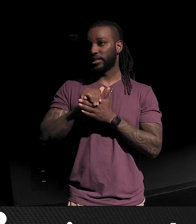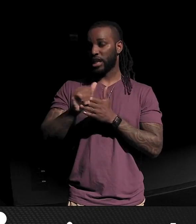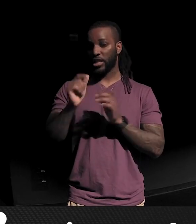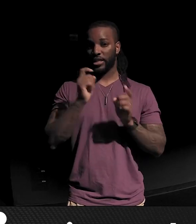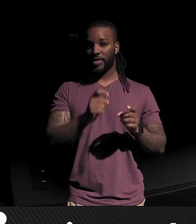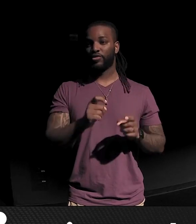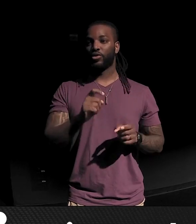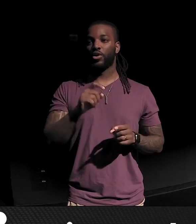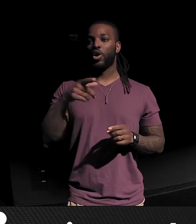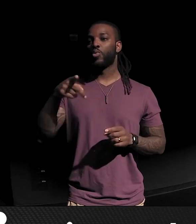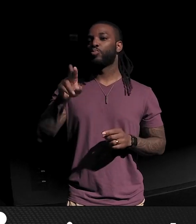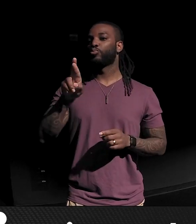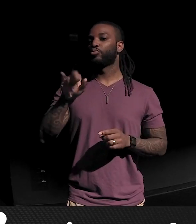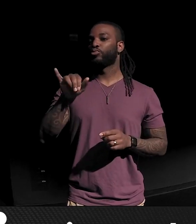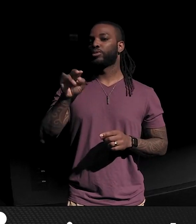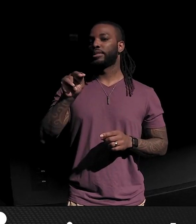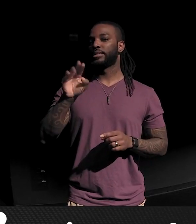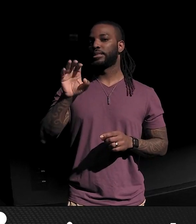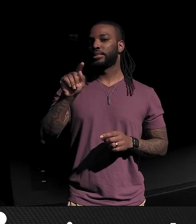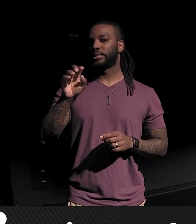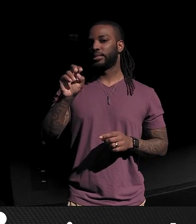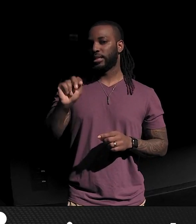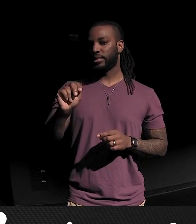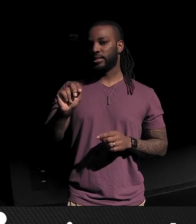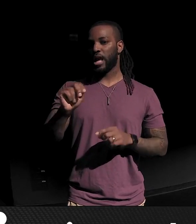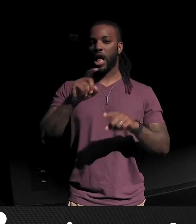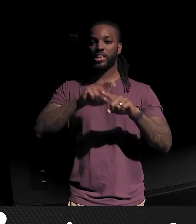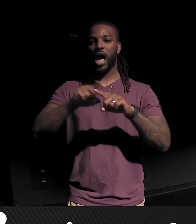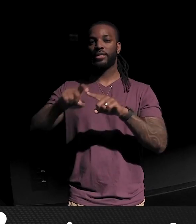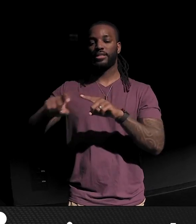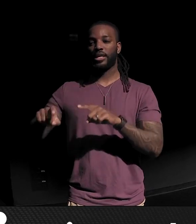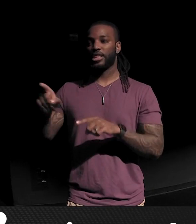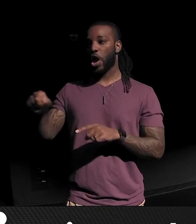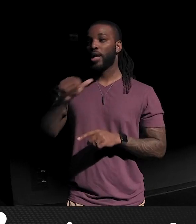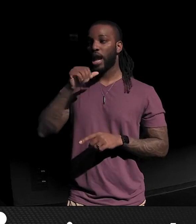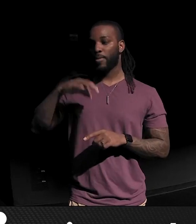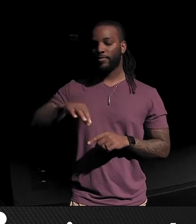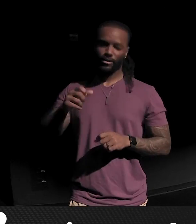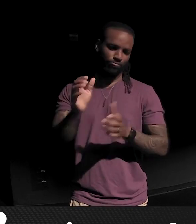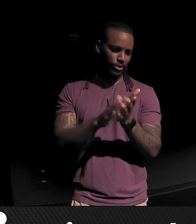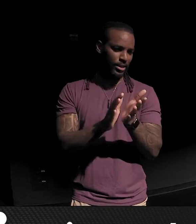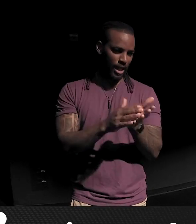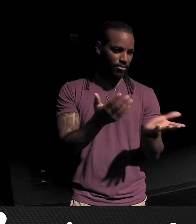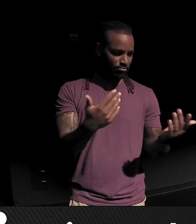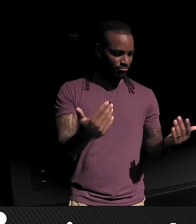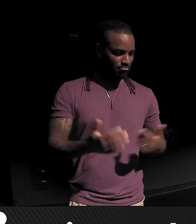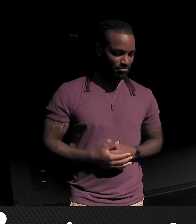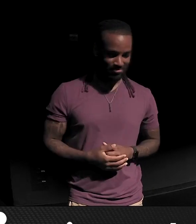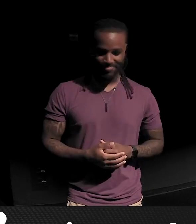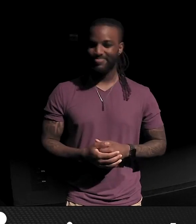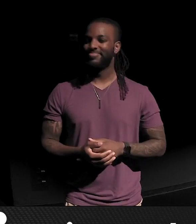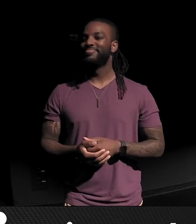Princeton Closet. Princeton Closet is a nonprofit. Yep, you can go ahead and clap. Let's do it.